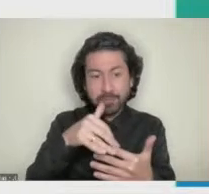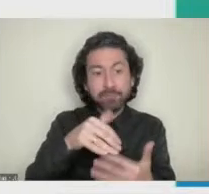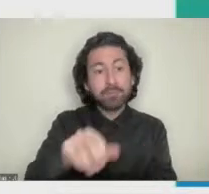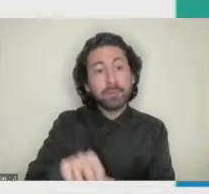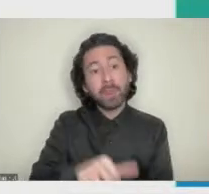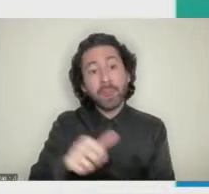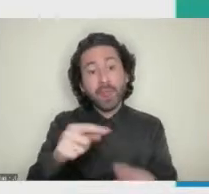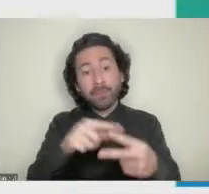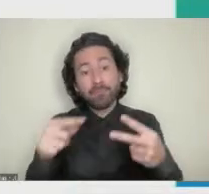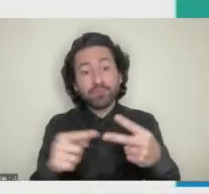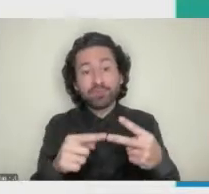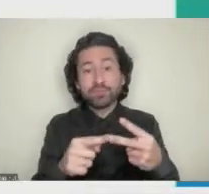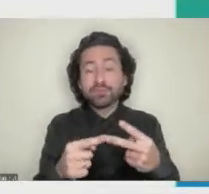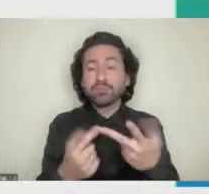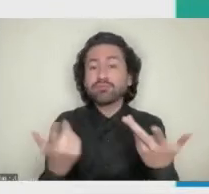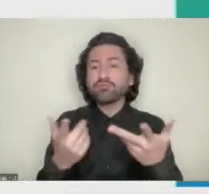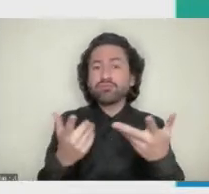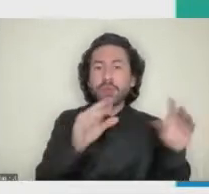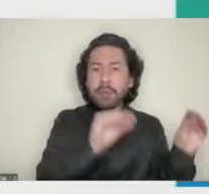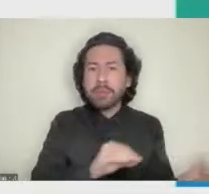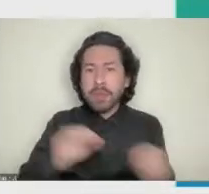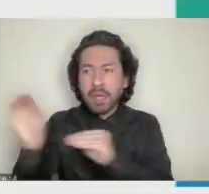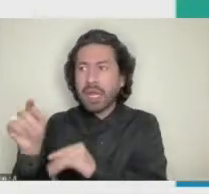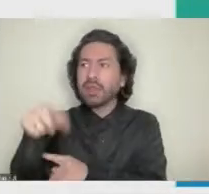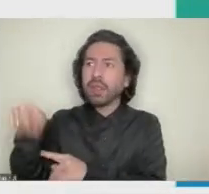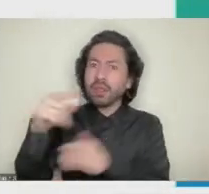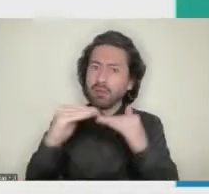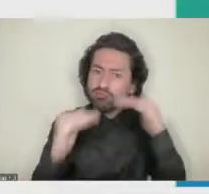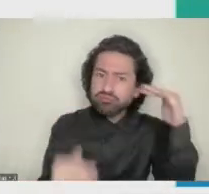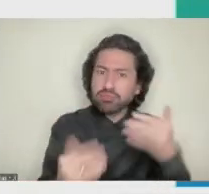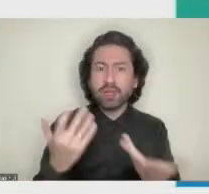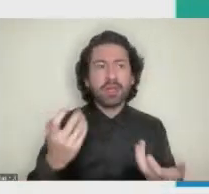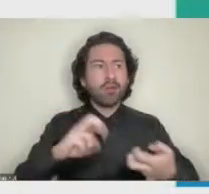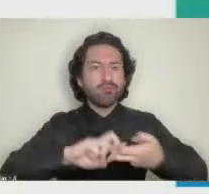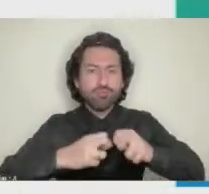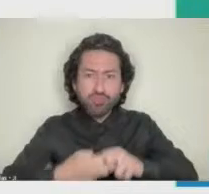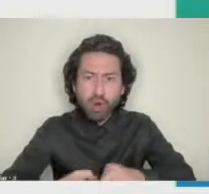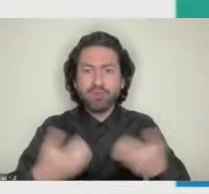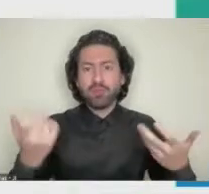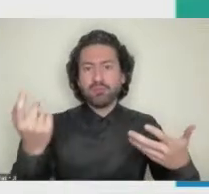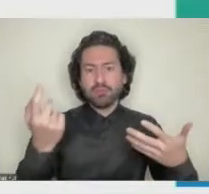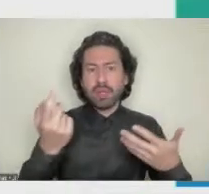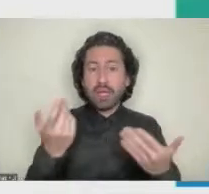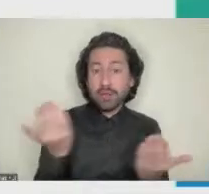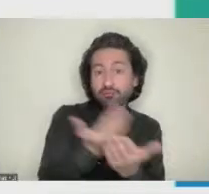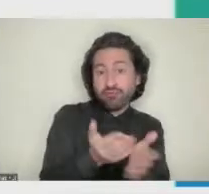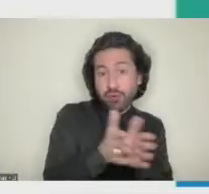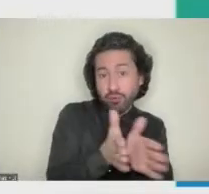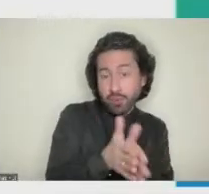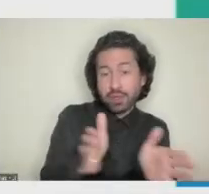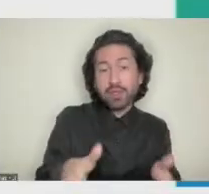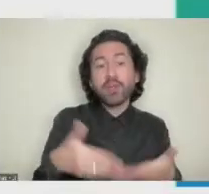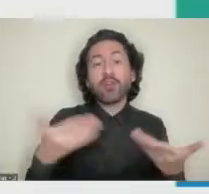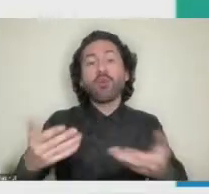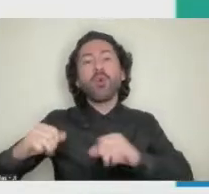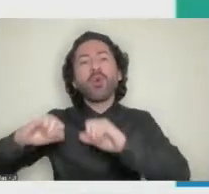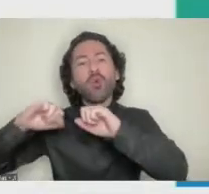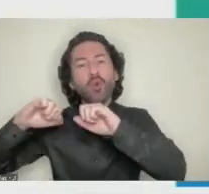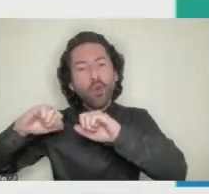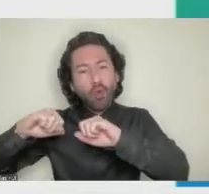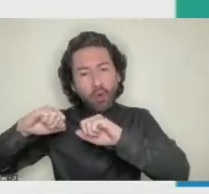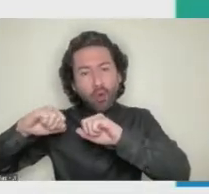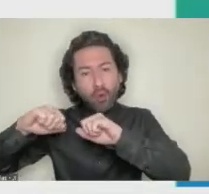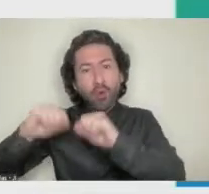The inequality of migrants, the gaps and problems they face, some recommendations on